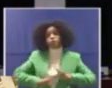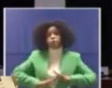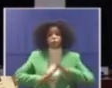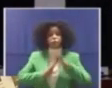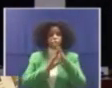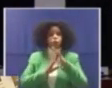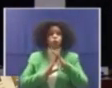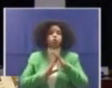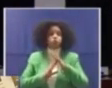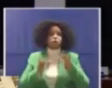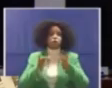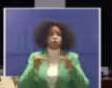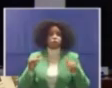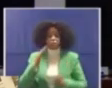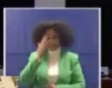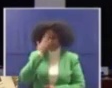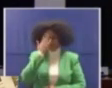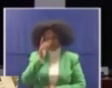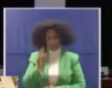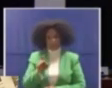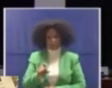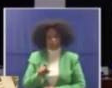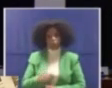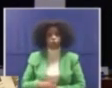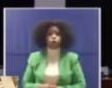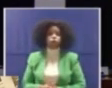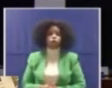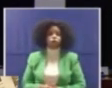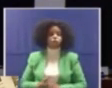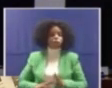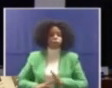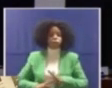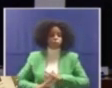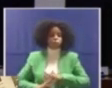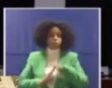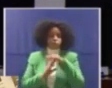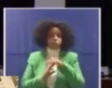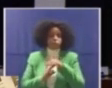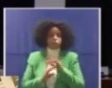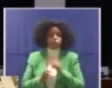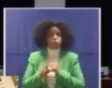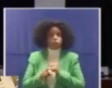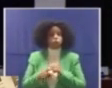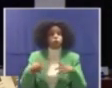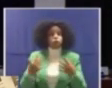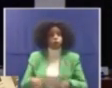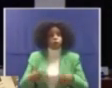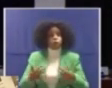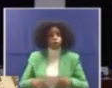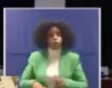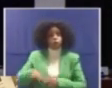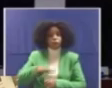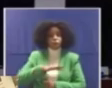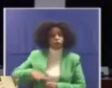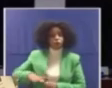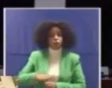probably many people know this, South Sudan is one of the world's most fertile places.